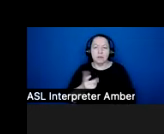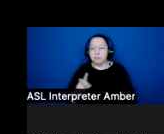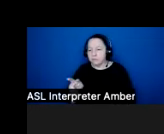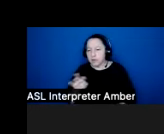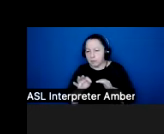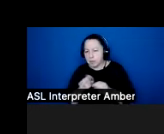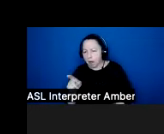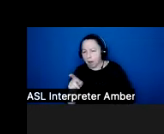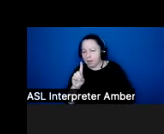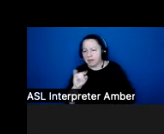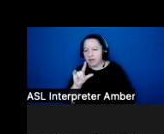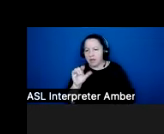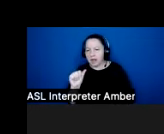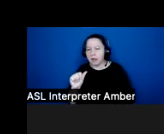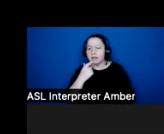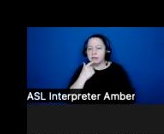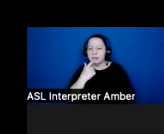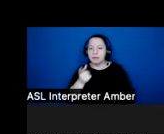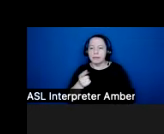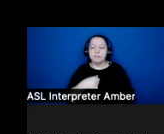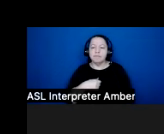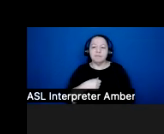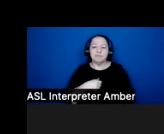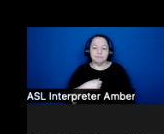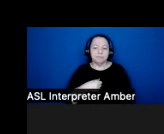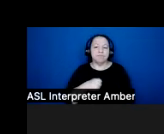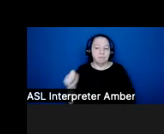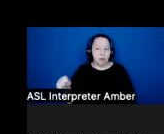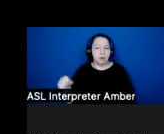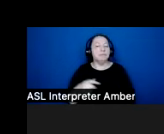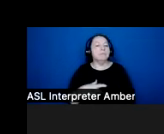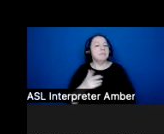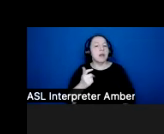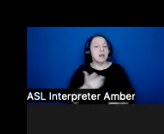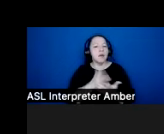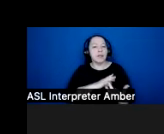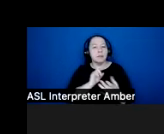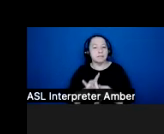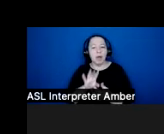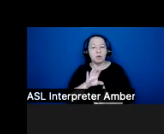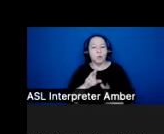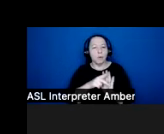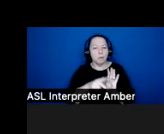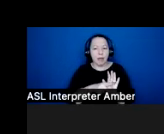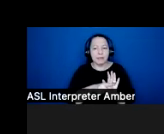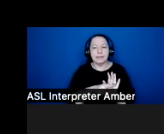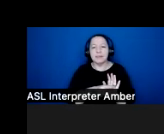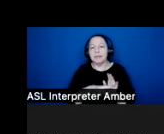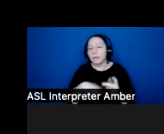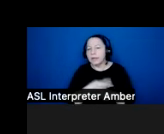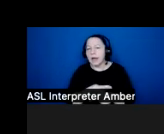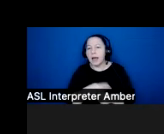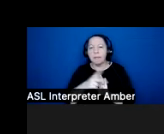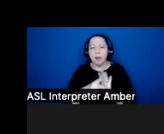yeah, and like I said, it all goes back to what your policies, what kind of policies you